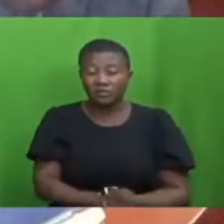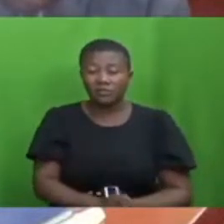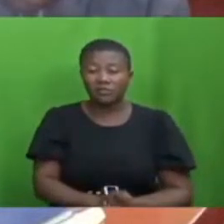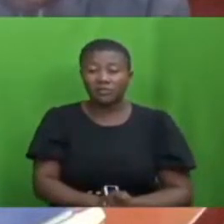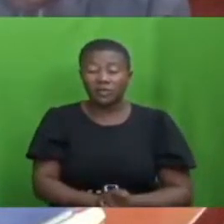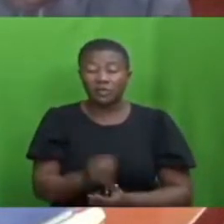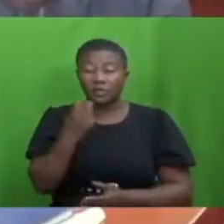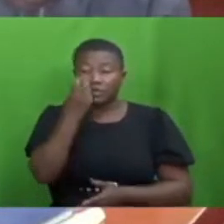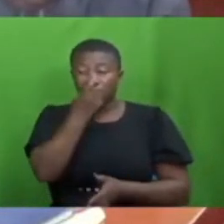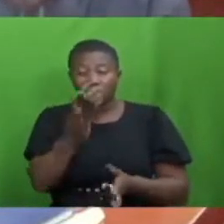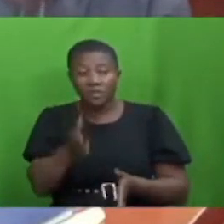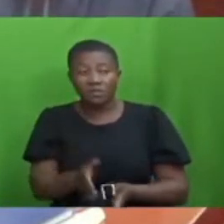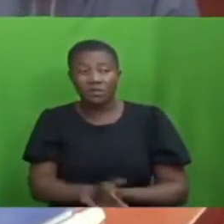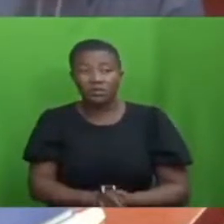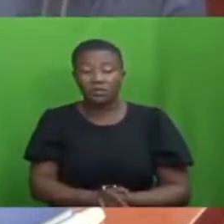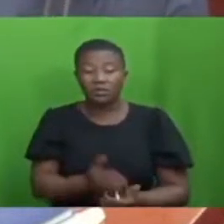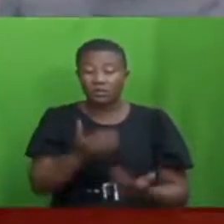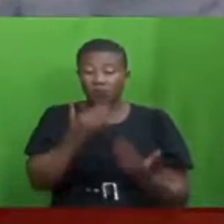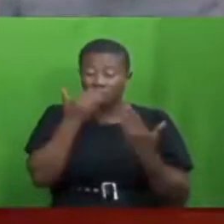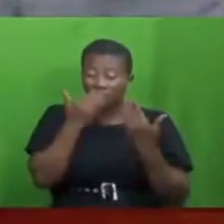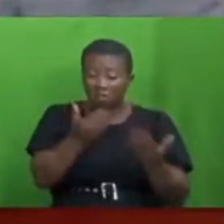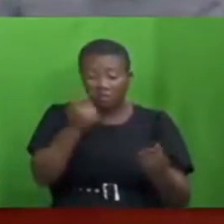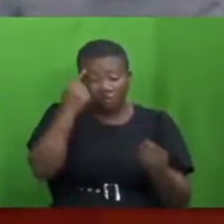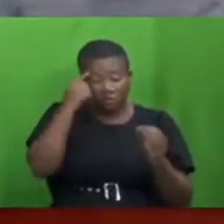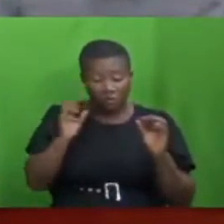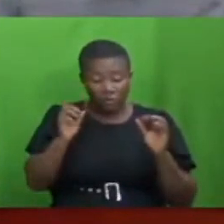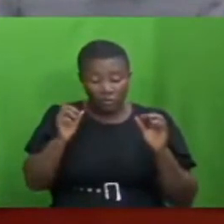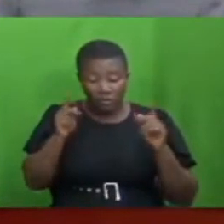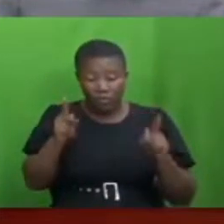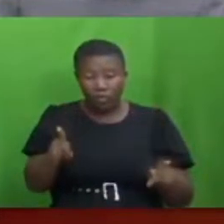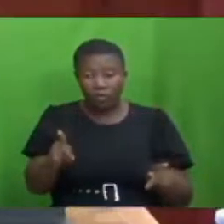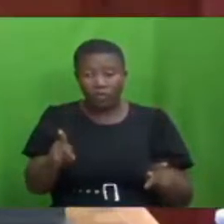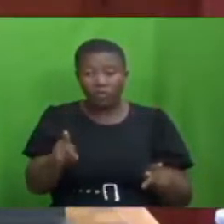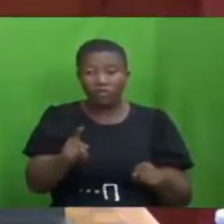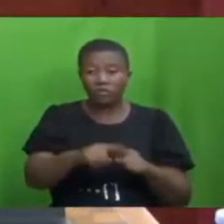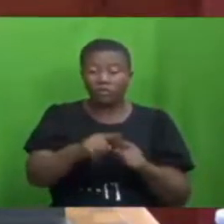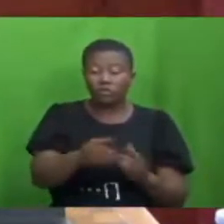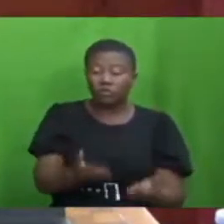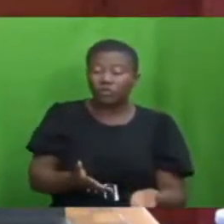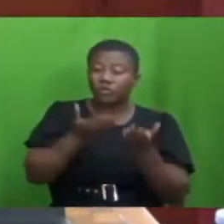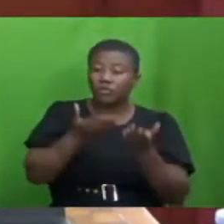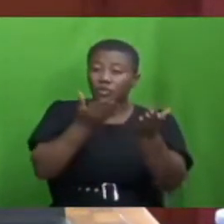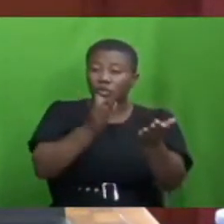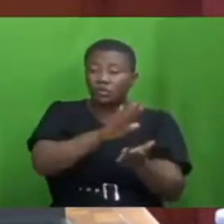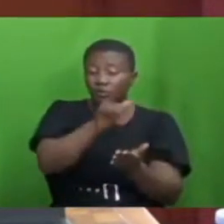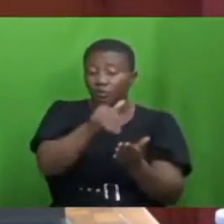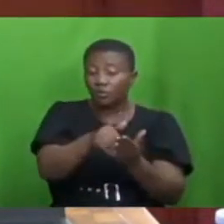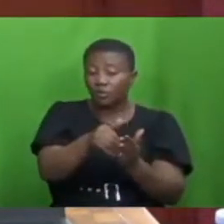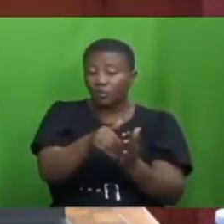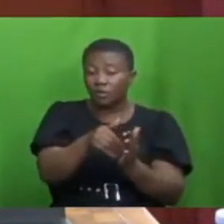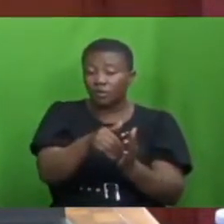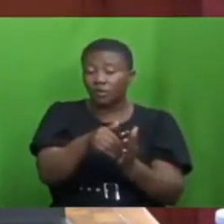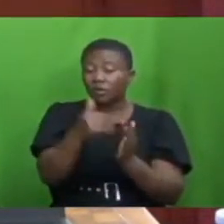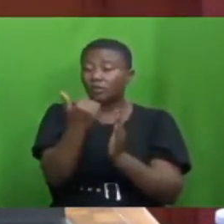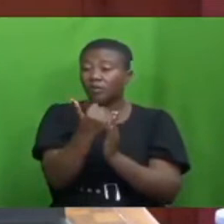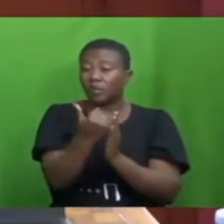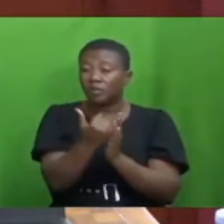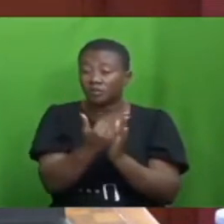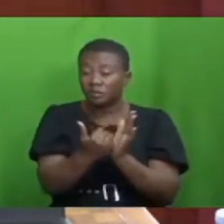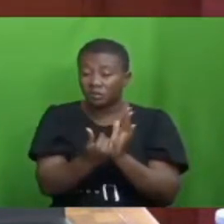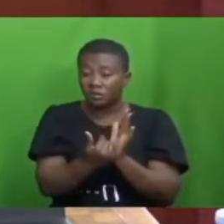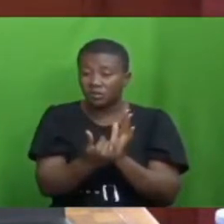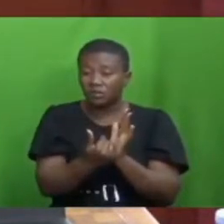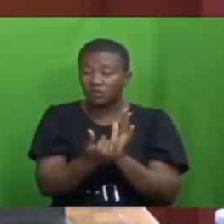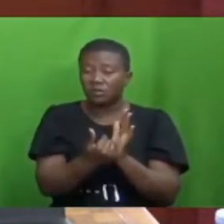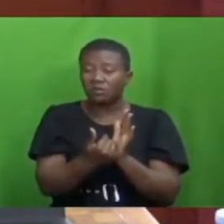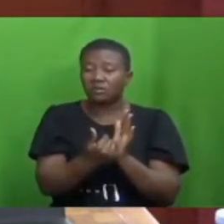President Akufo-Addo, will pilot this ship of state, safety and growth. Right Honorable Speaker, thank you for the